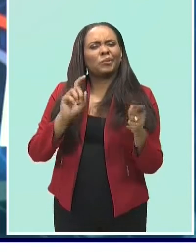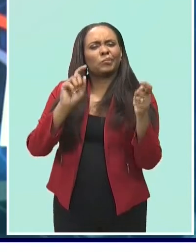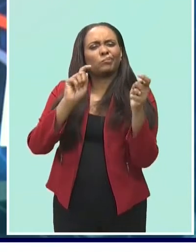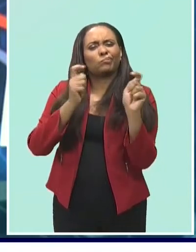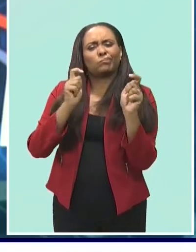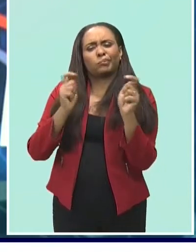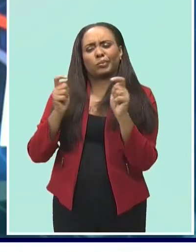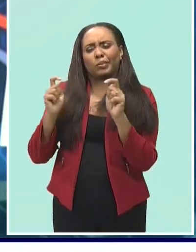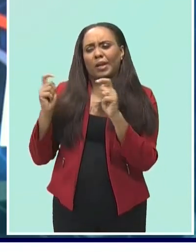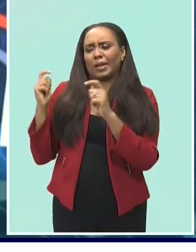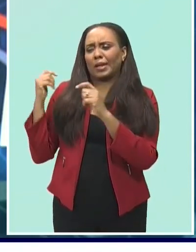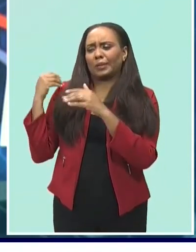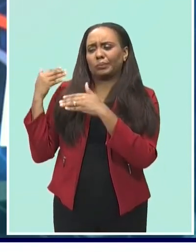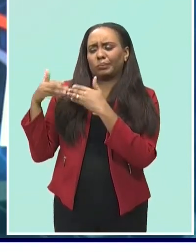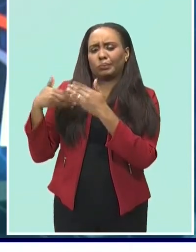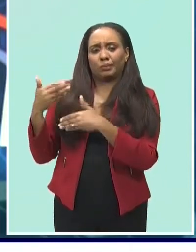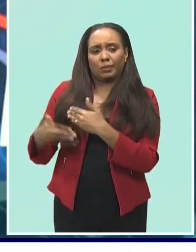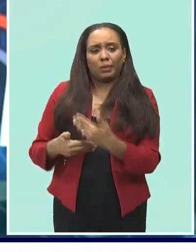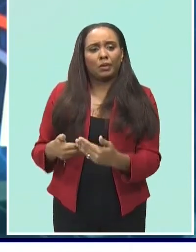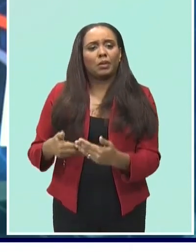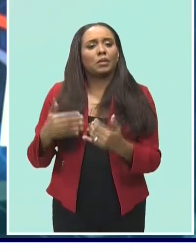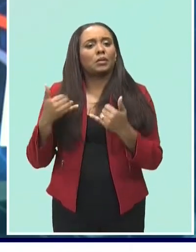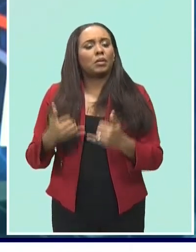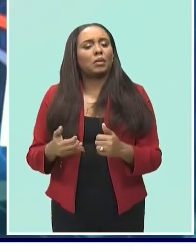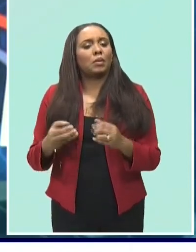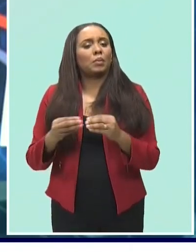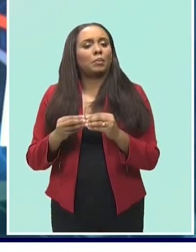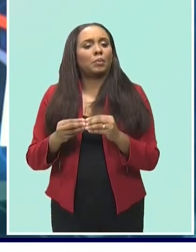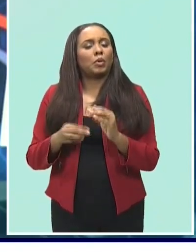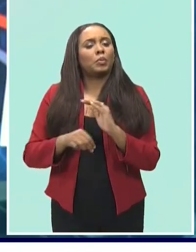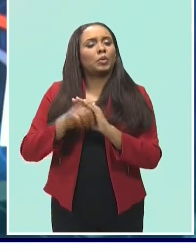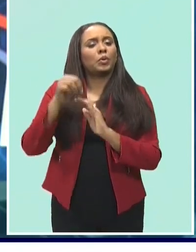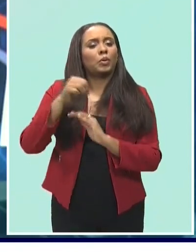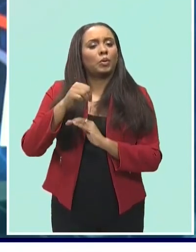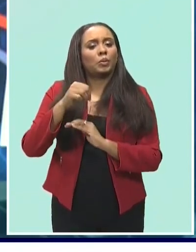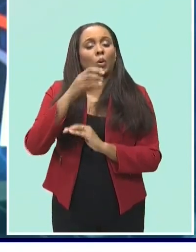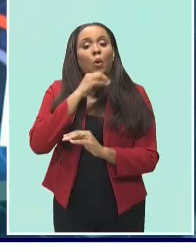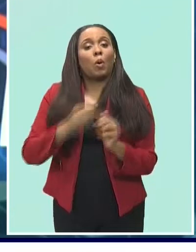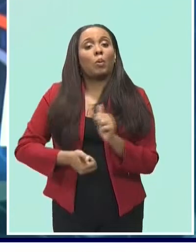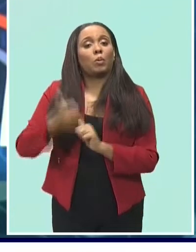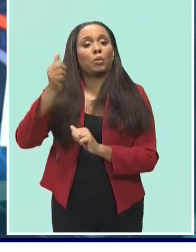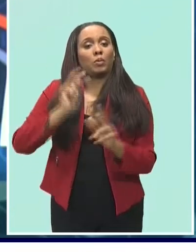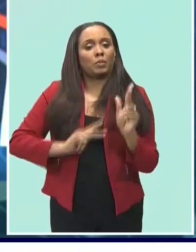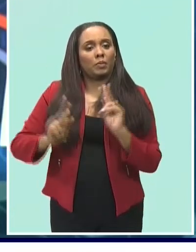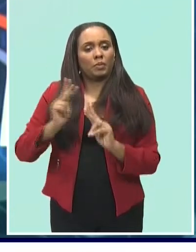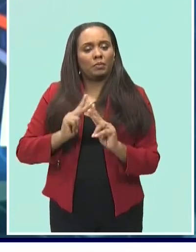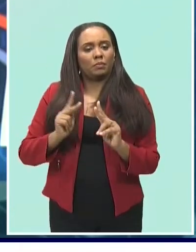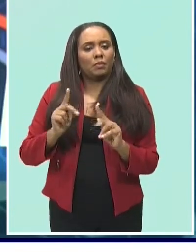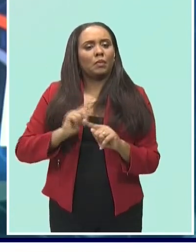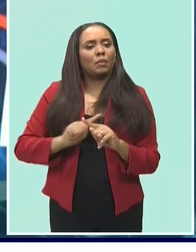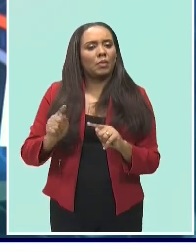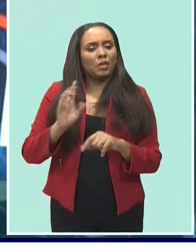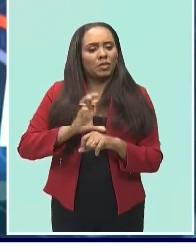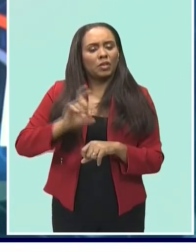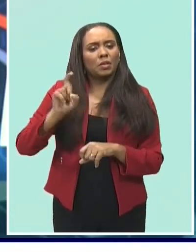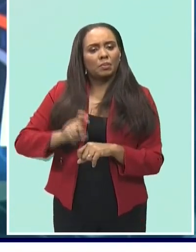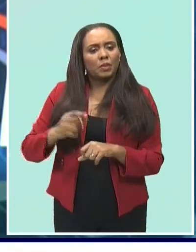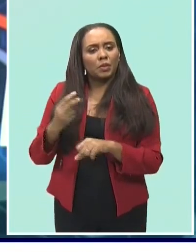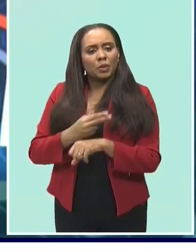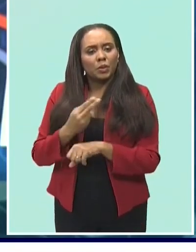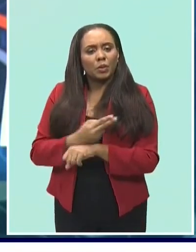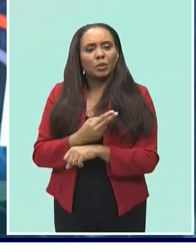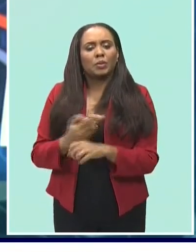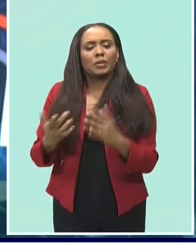it is now made up of a more mature congregation. He says the church must move to meet young people where they are and incorporate the use of